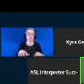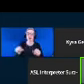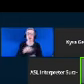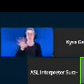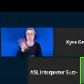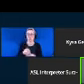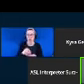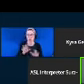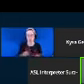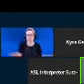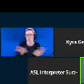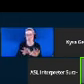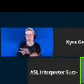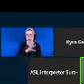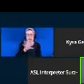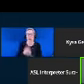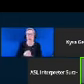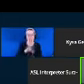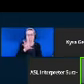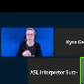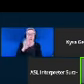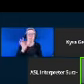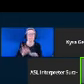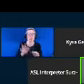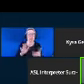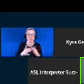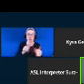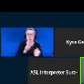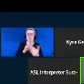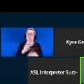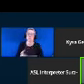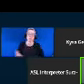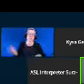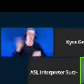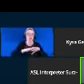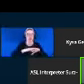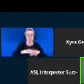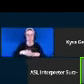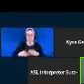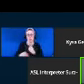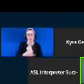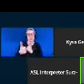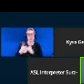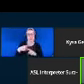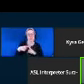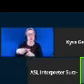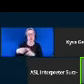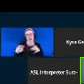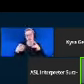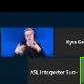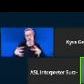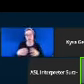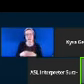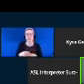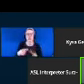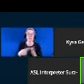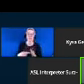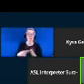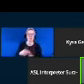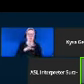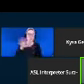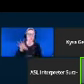participated in important engagements for faith communities, confronting increased threats to and targeted violence. For example, we participated in the